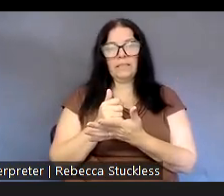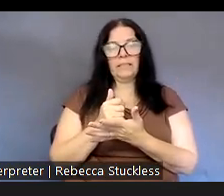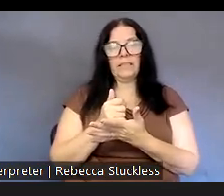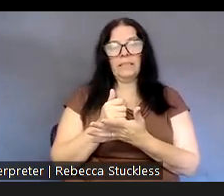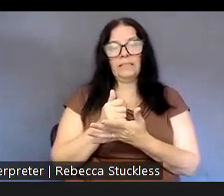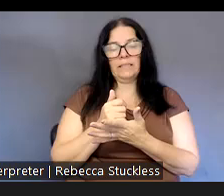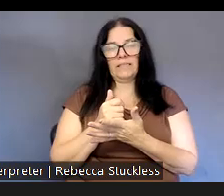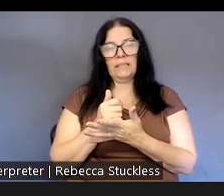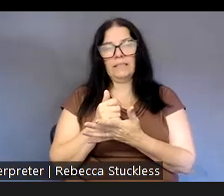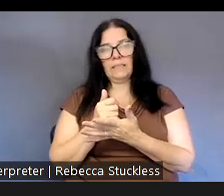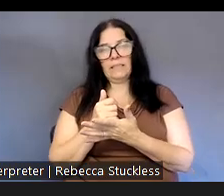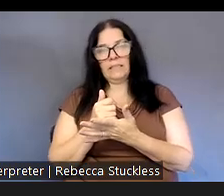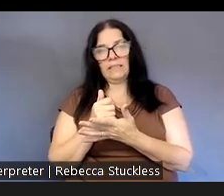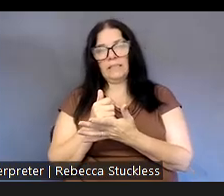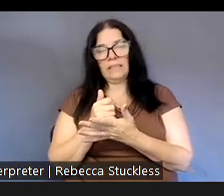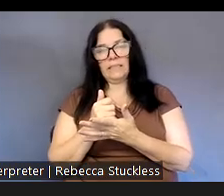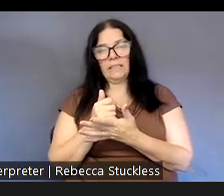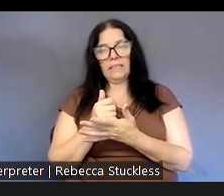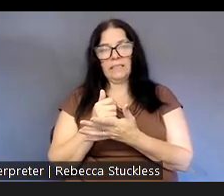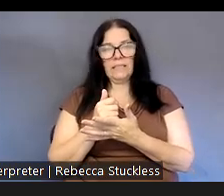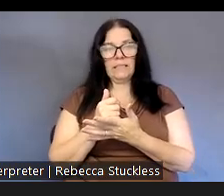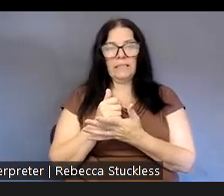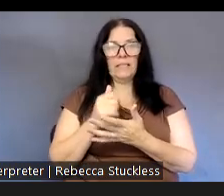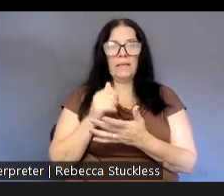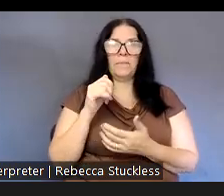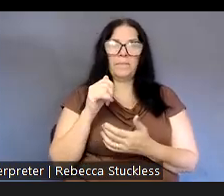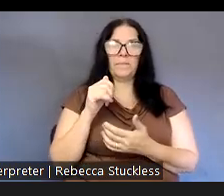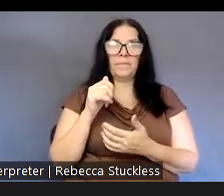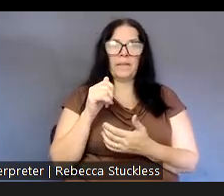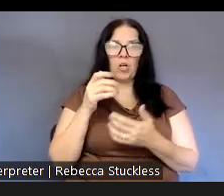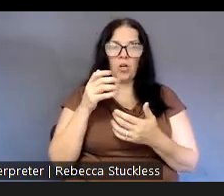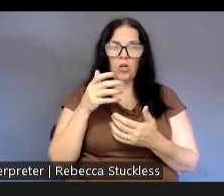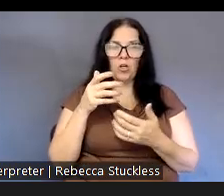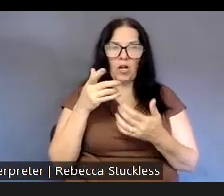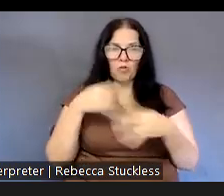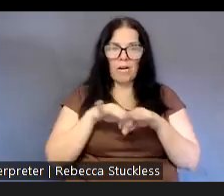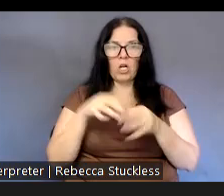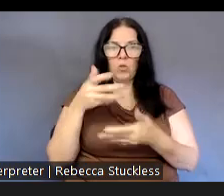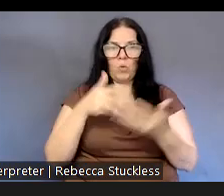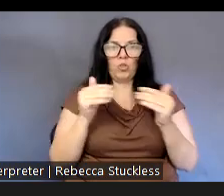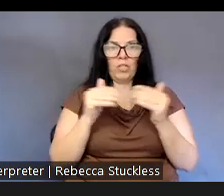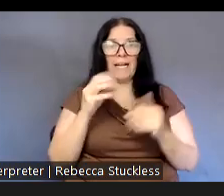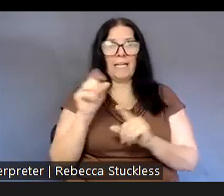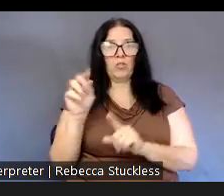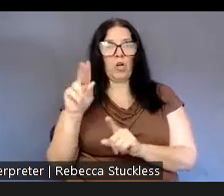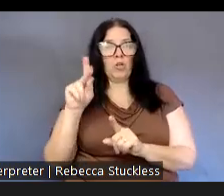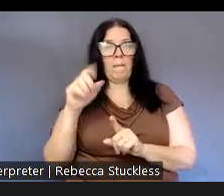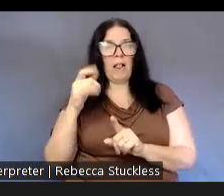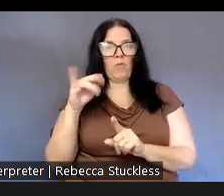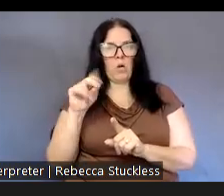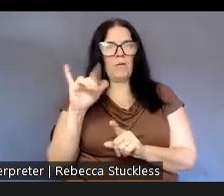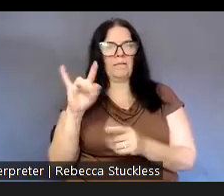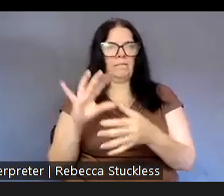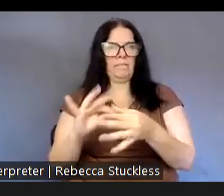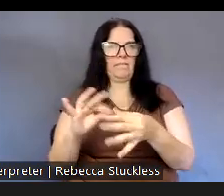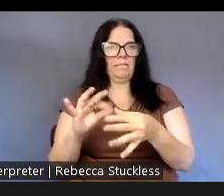Pellegrino, mentioned previously, contributed a chapter to that we'll consider a little later. Whether